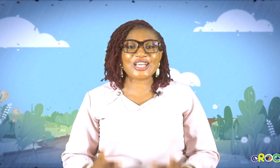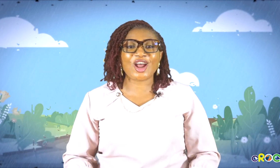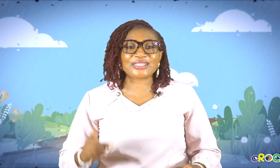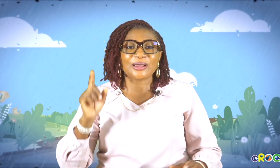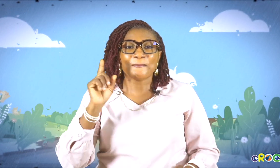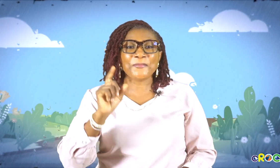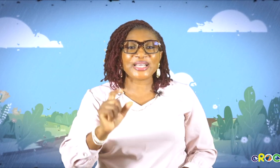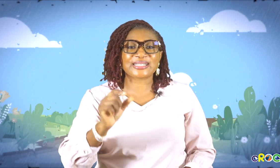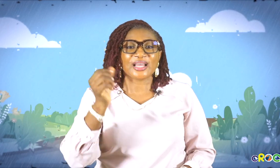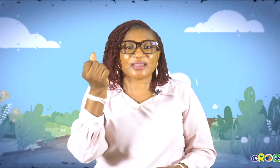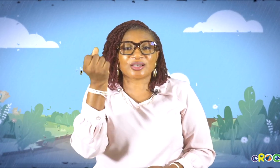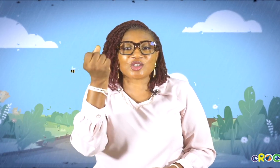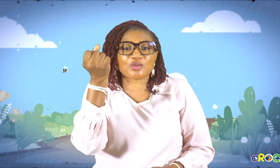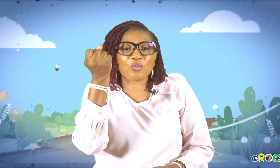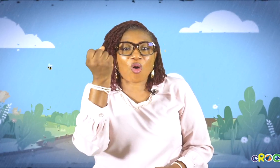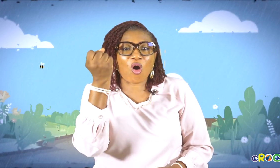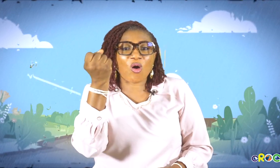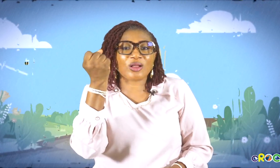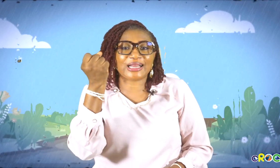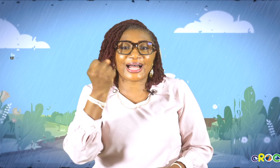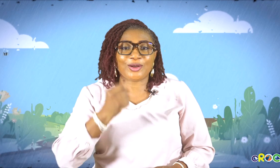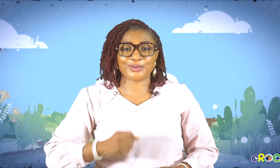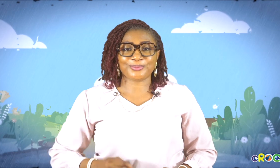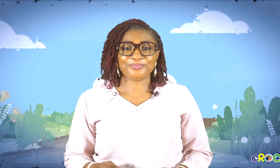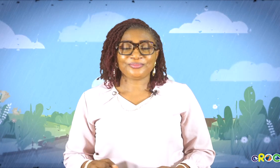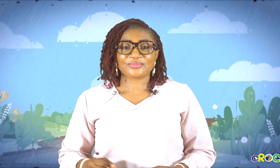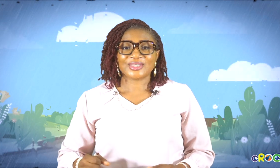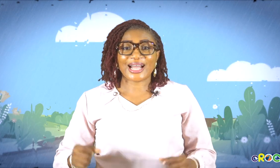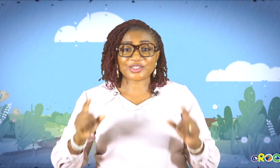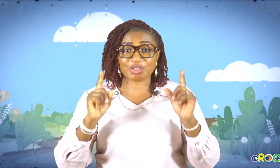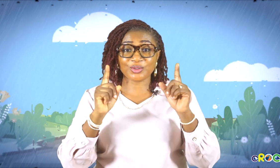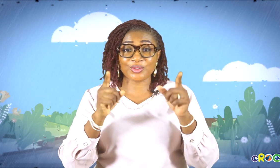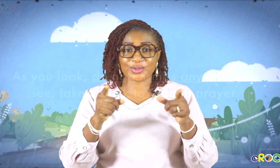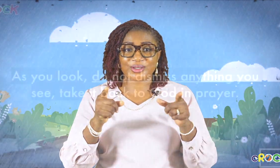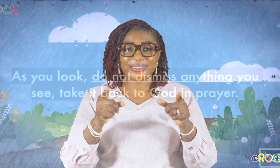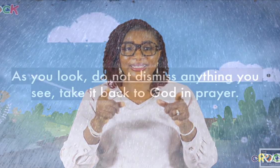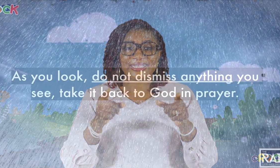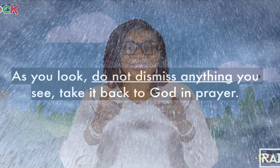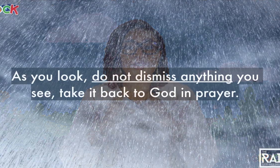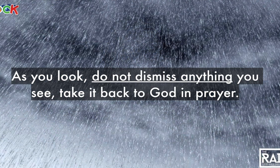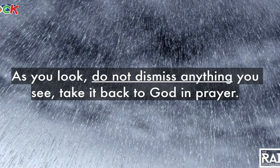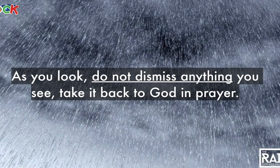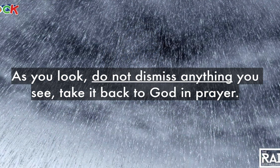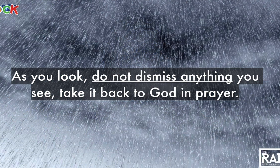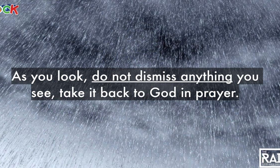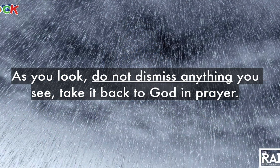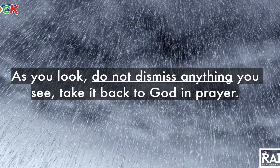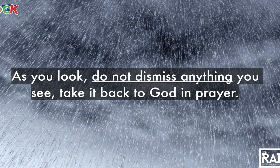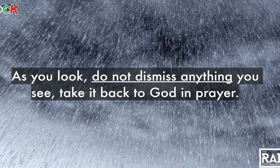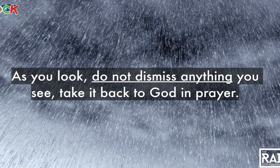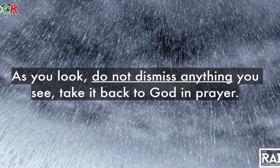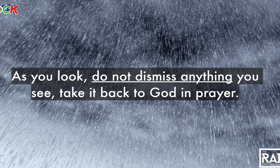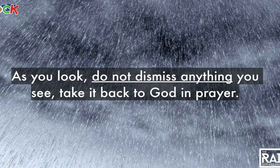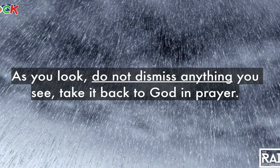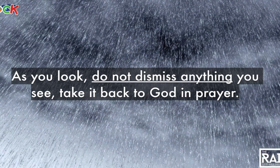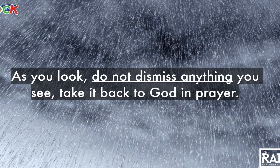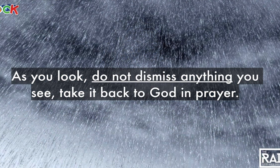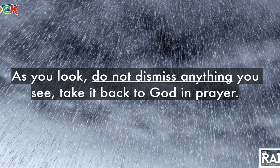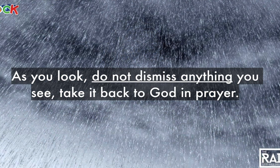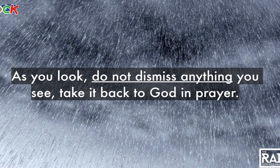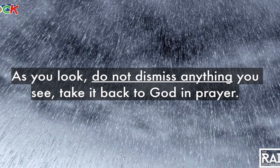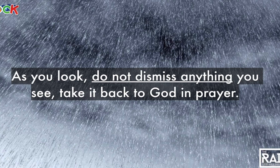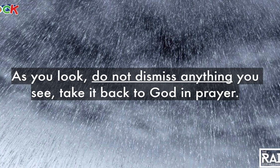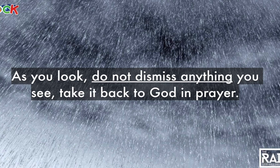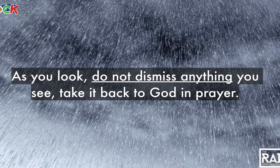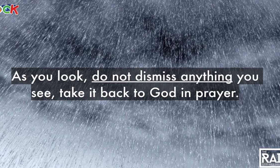did not miss the small cloud. As you look, do not dismiss anything you